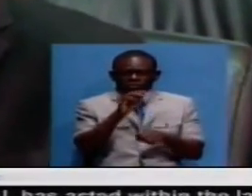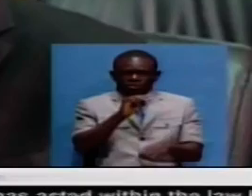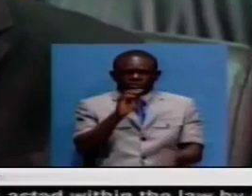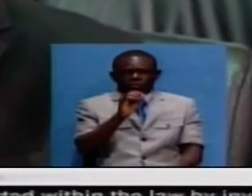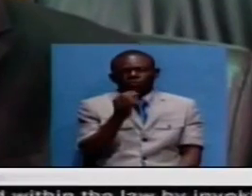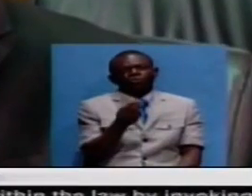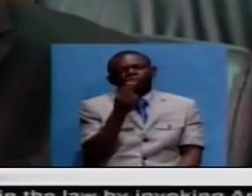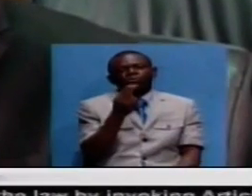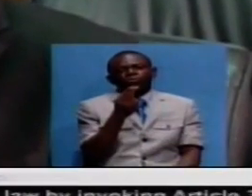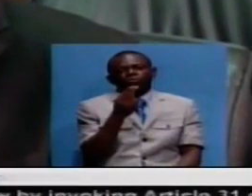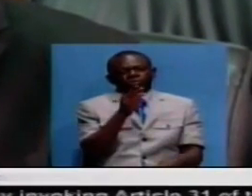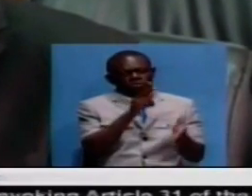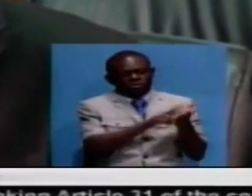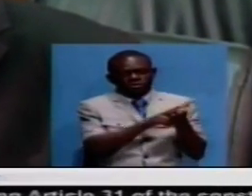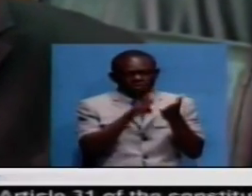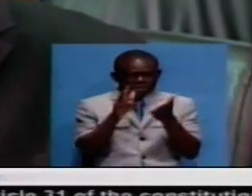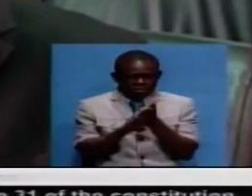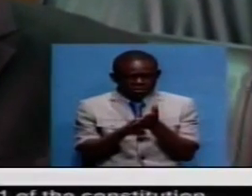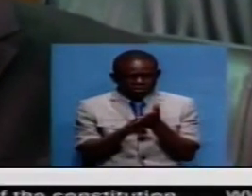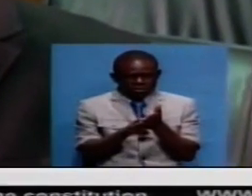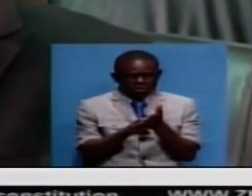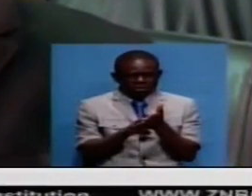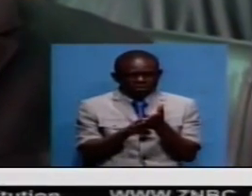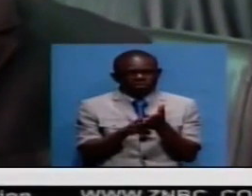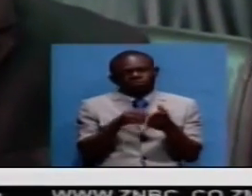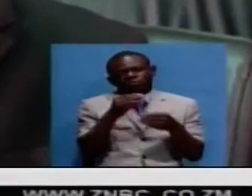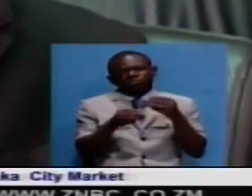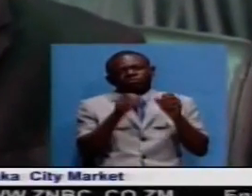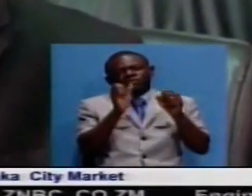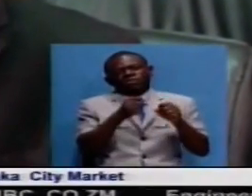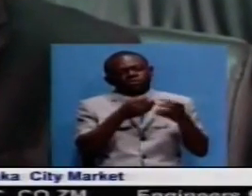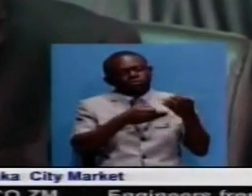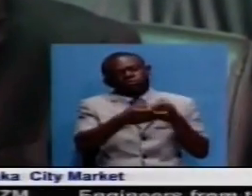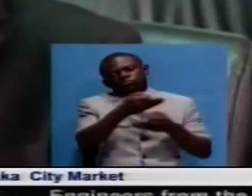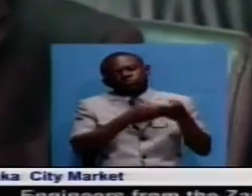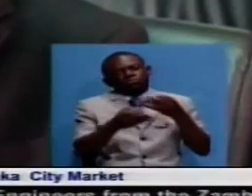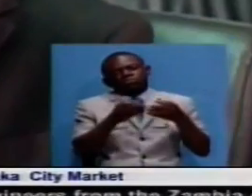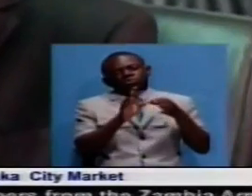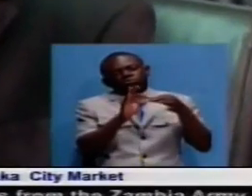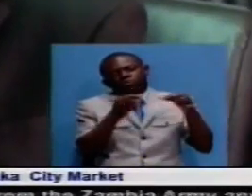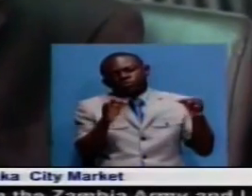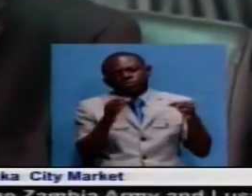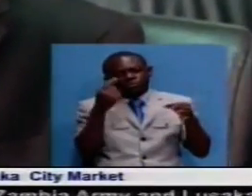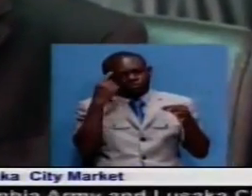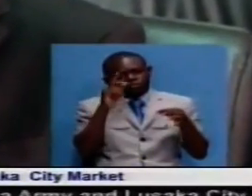know what we are expected of each other. And this is very, very